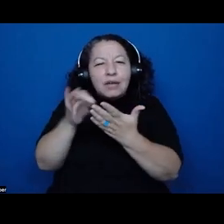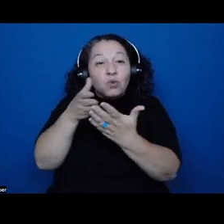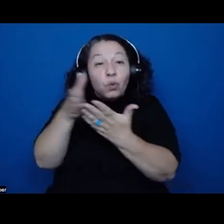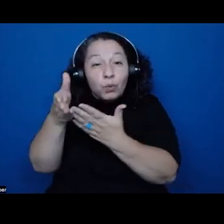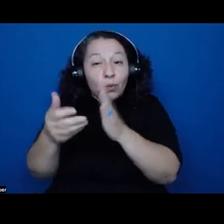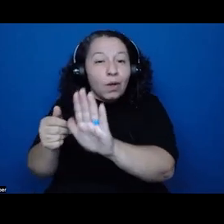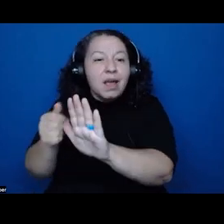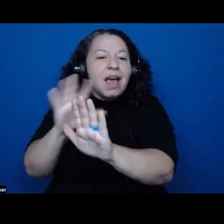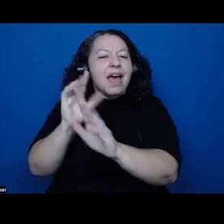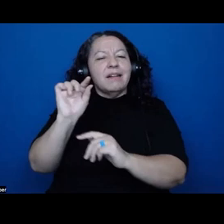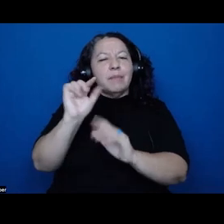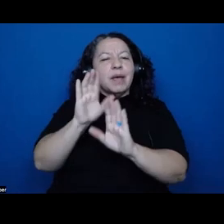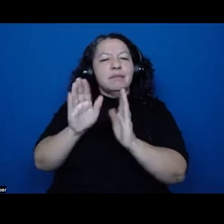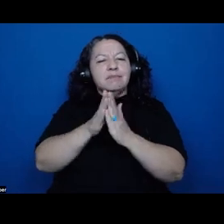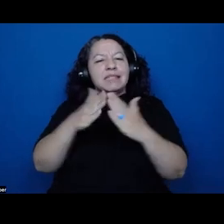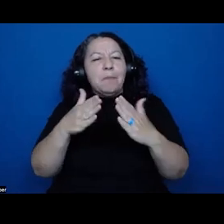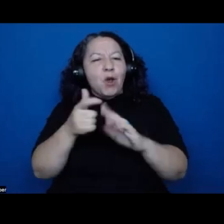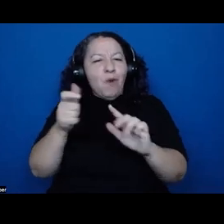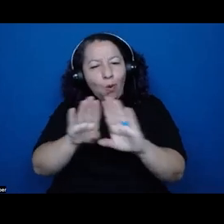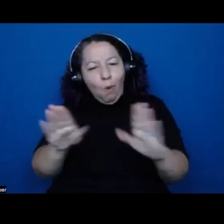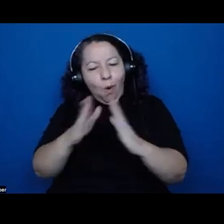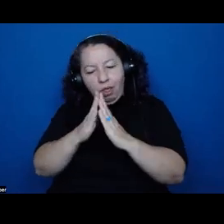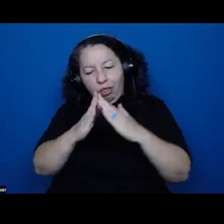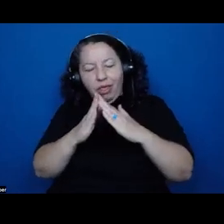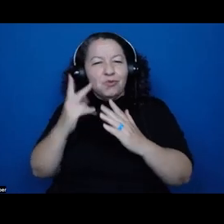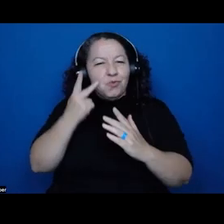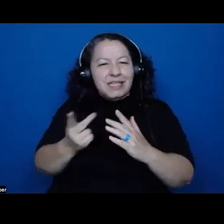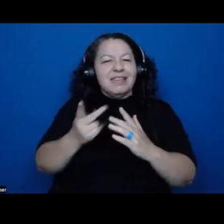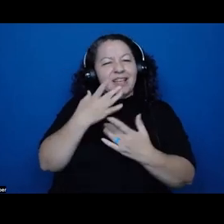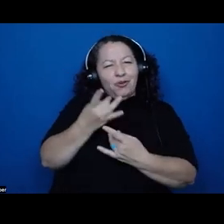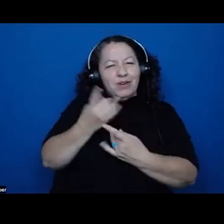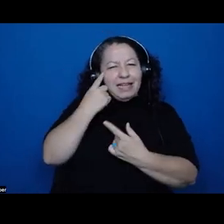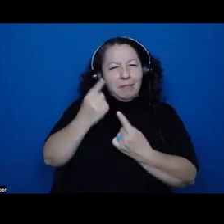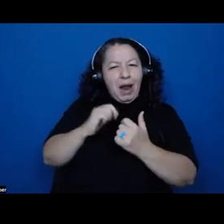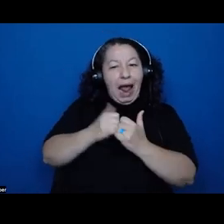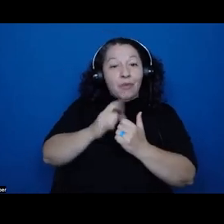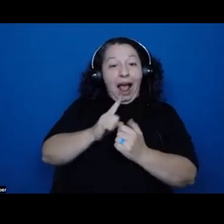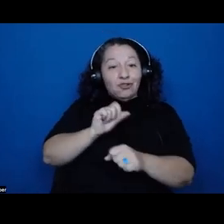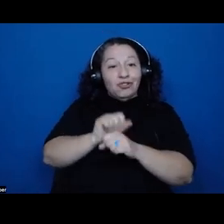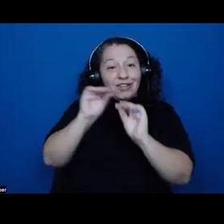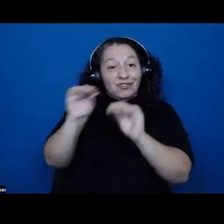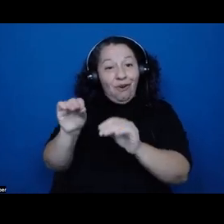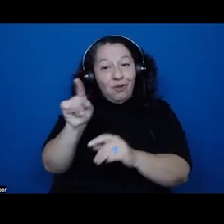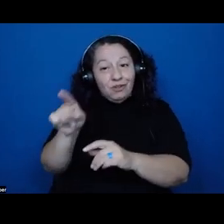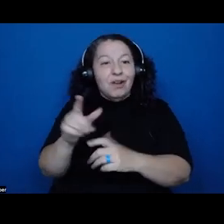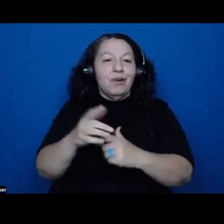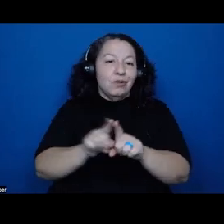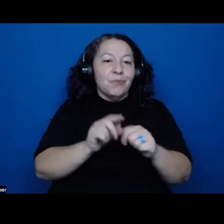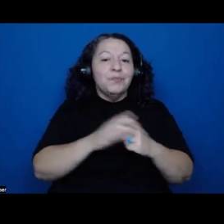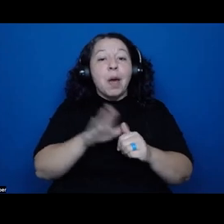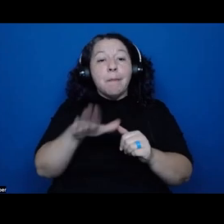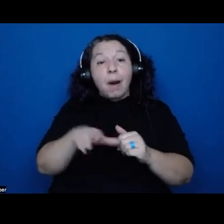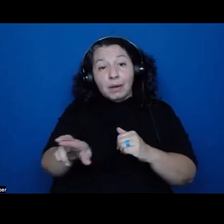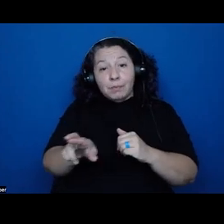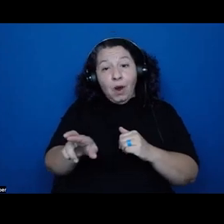think that's an interesting thing to think about, just how they're installed. And then bottom right is